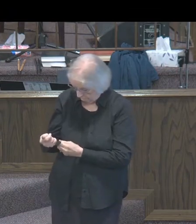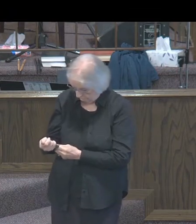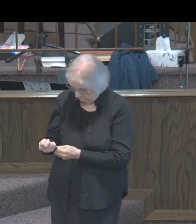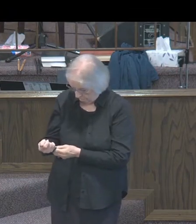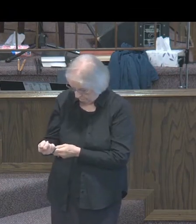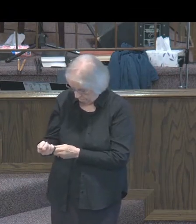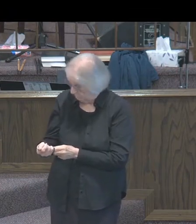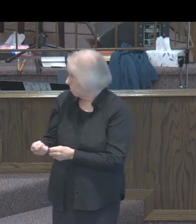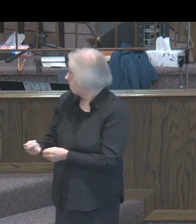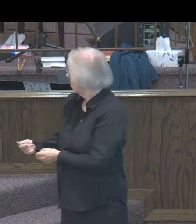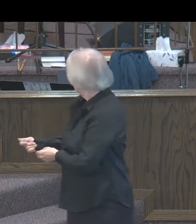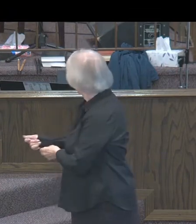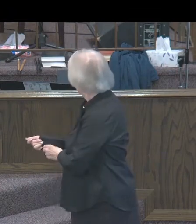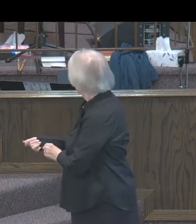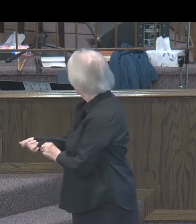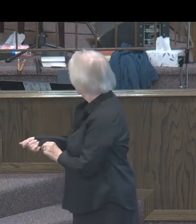I think my mic just broke.